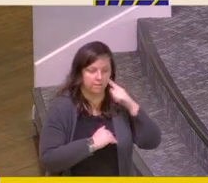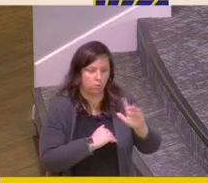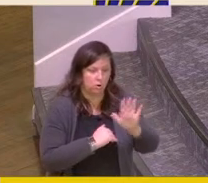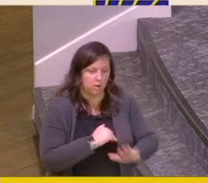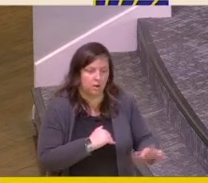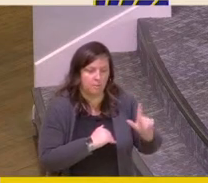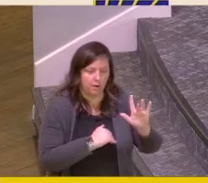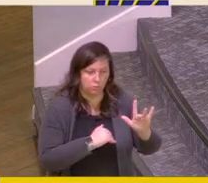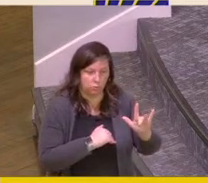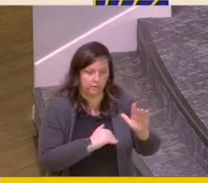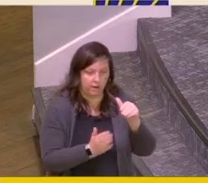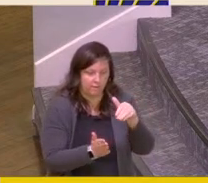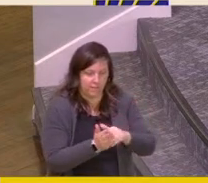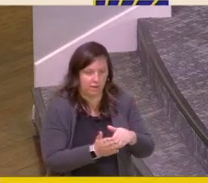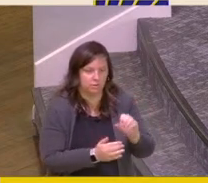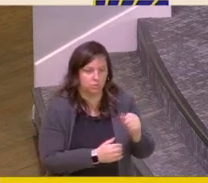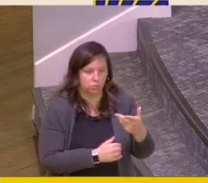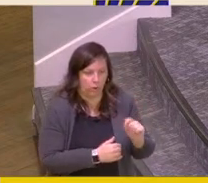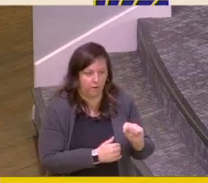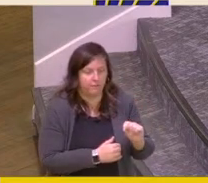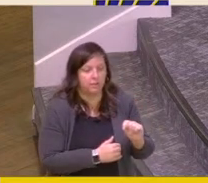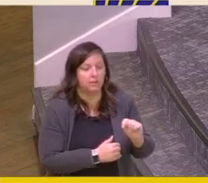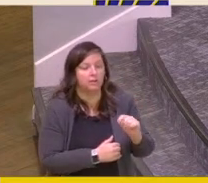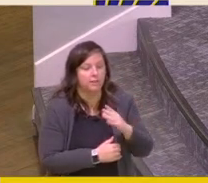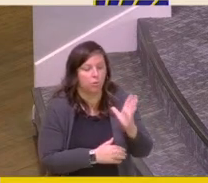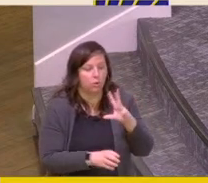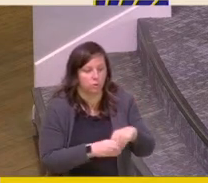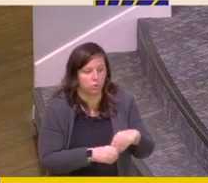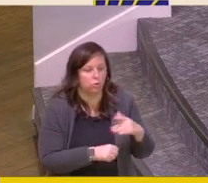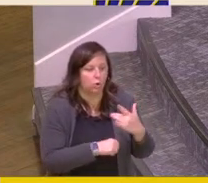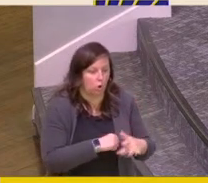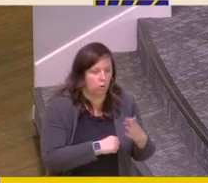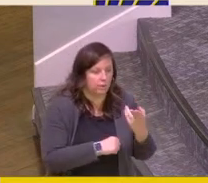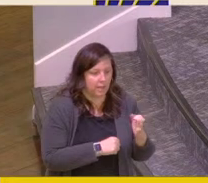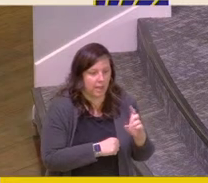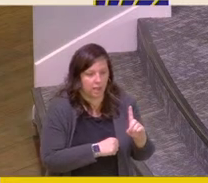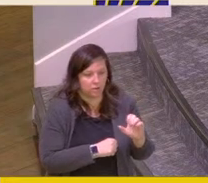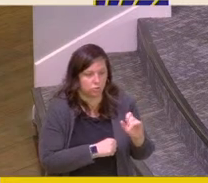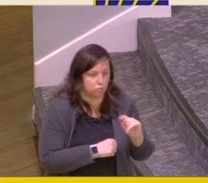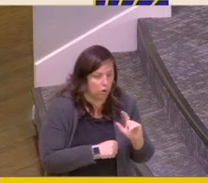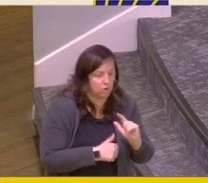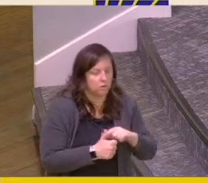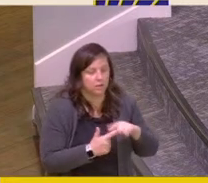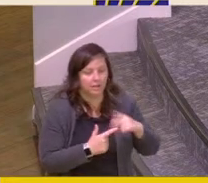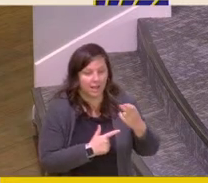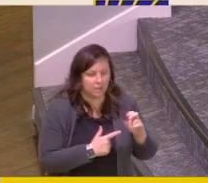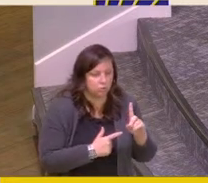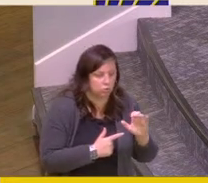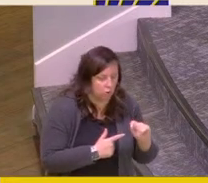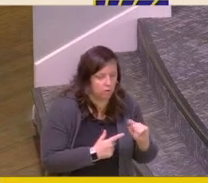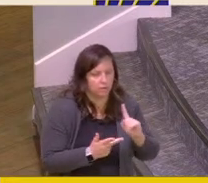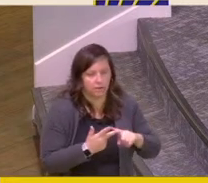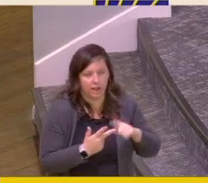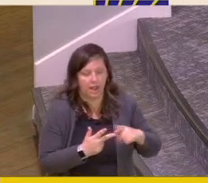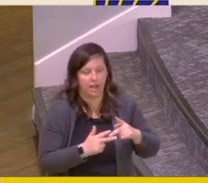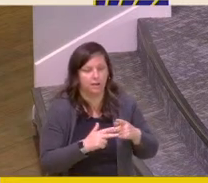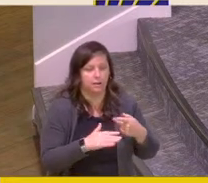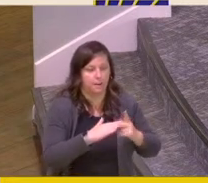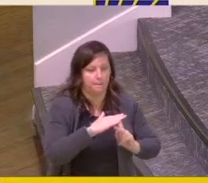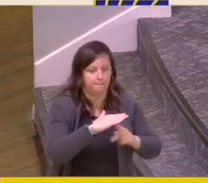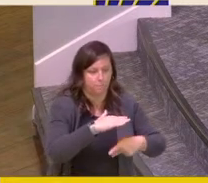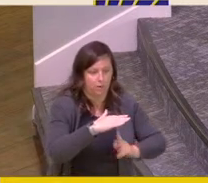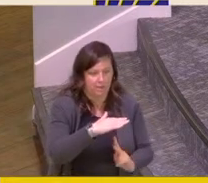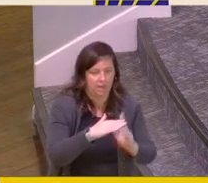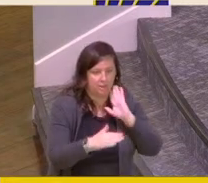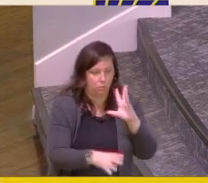would include Head Start, Early Head Start, Pre-K, with the opportunity for a community partnership with the Athens Land Trust.